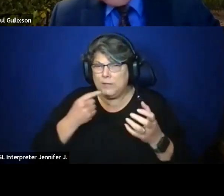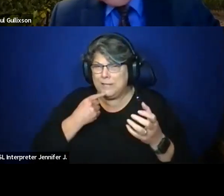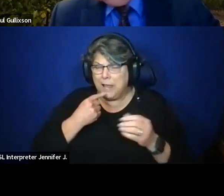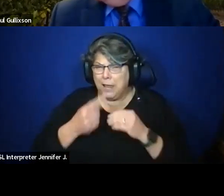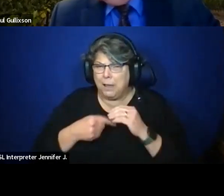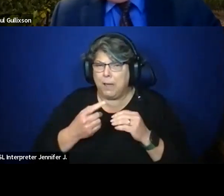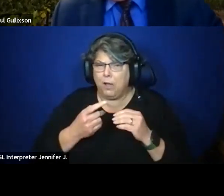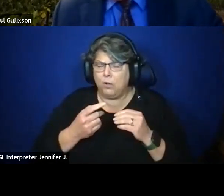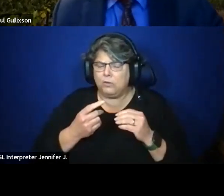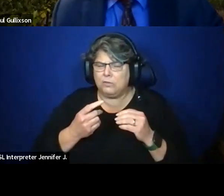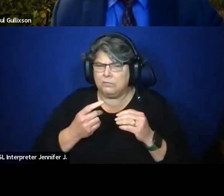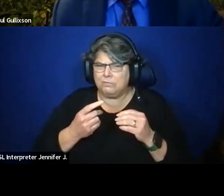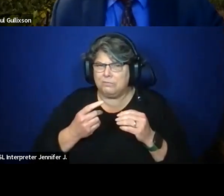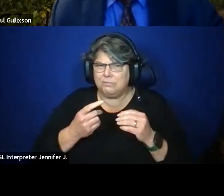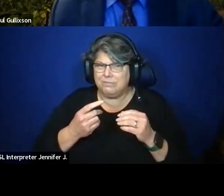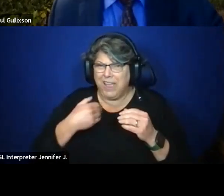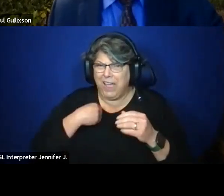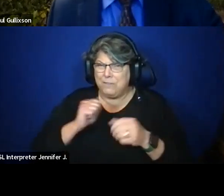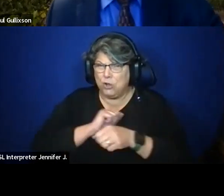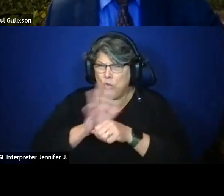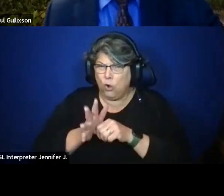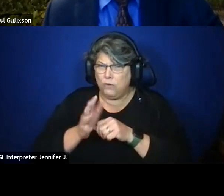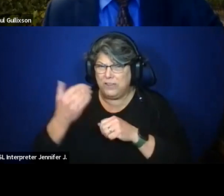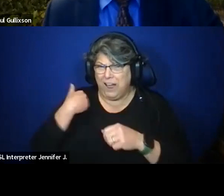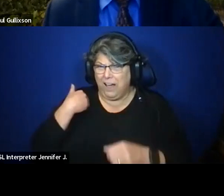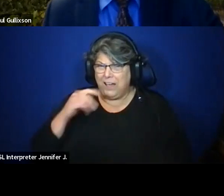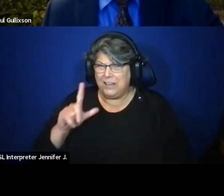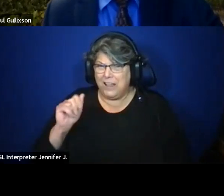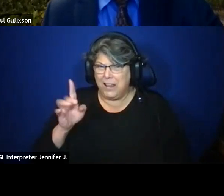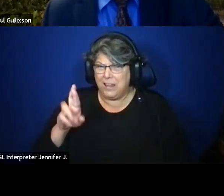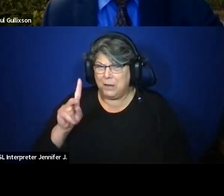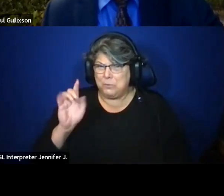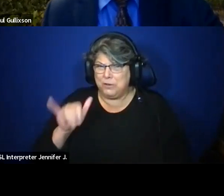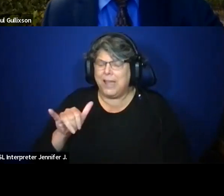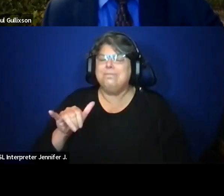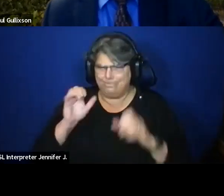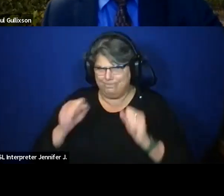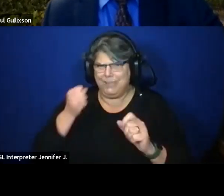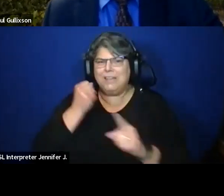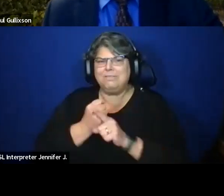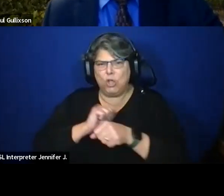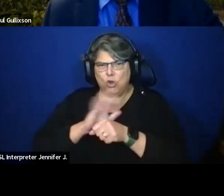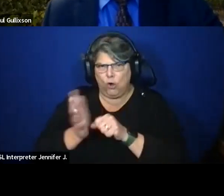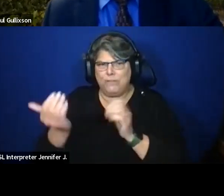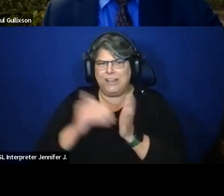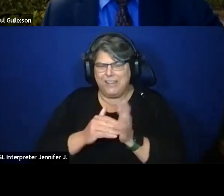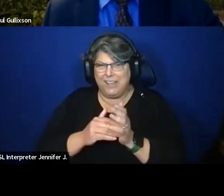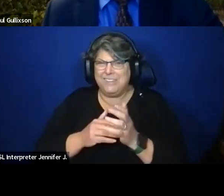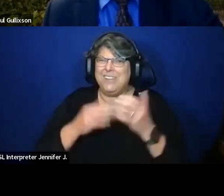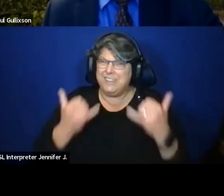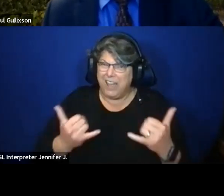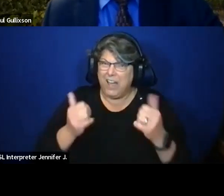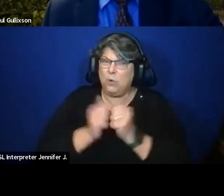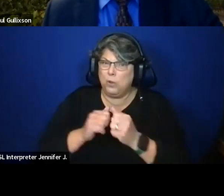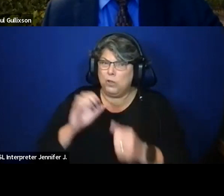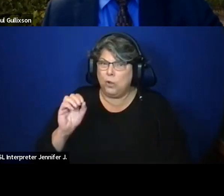the having COVID on Labor Day is that you can still get COVID again. And so especially with the Omicron variants,